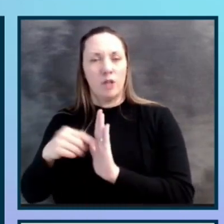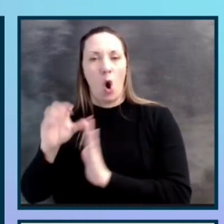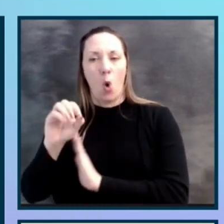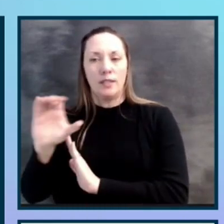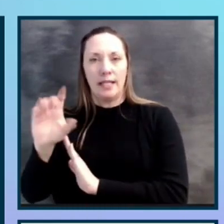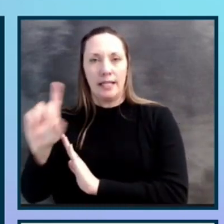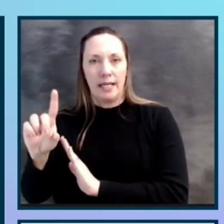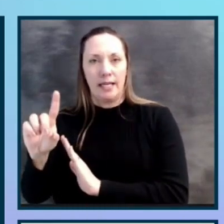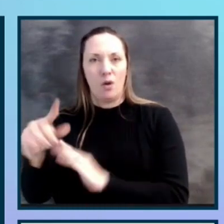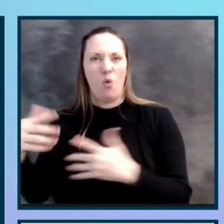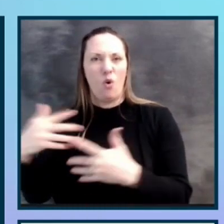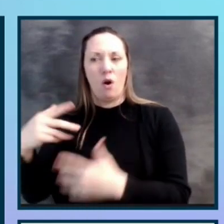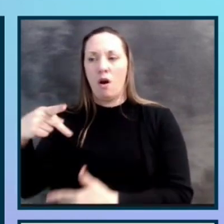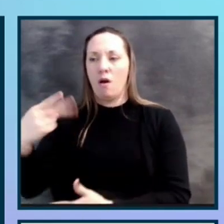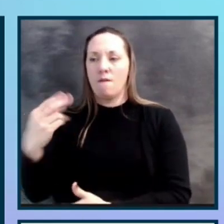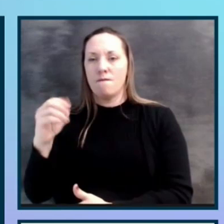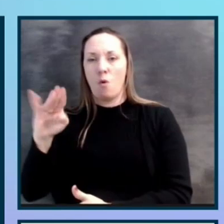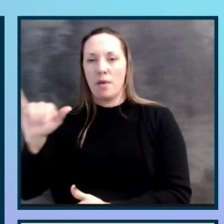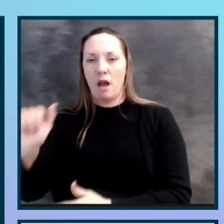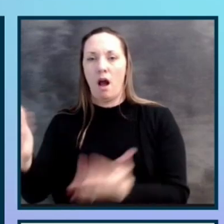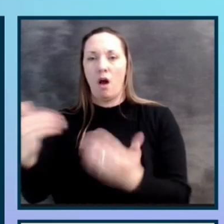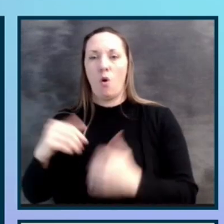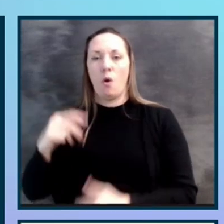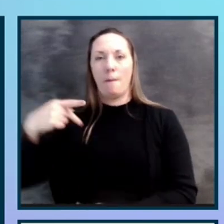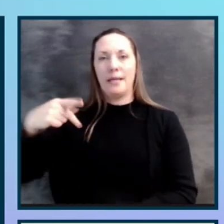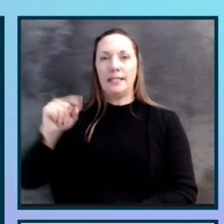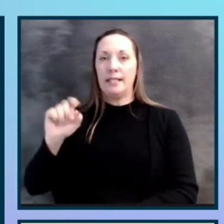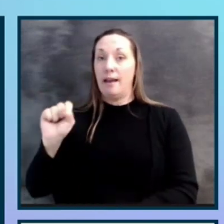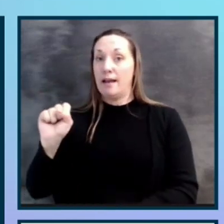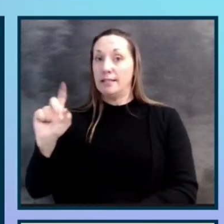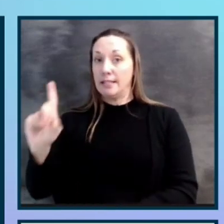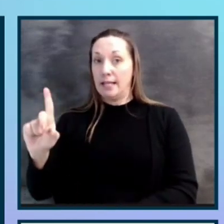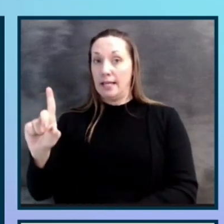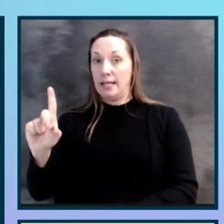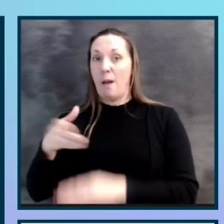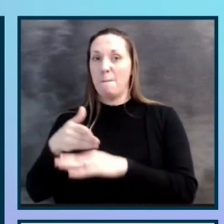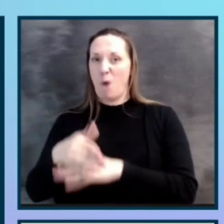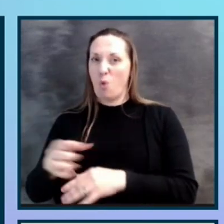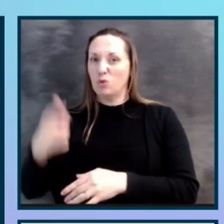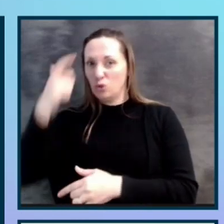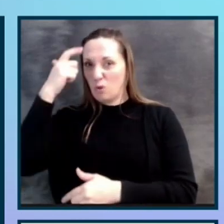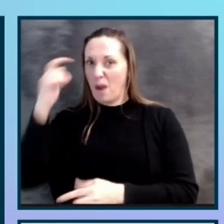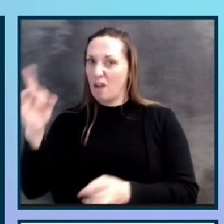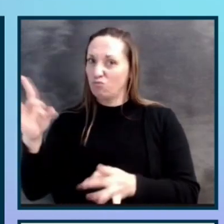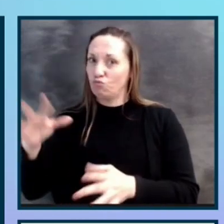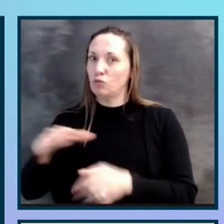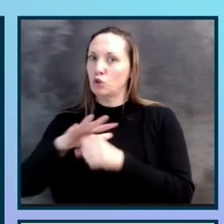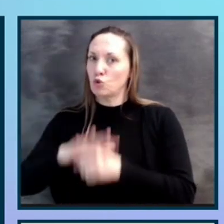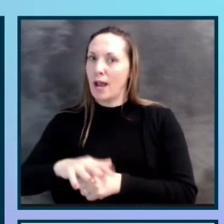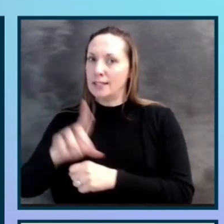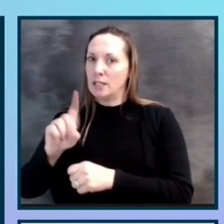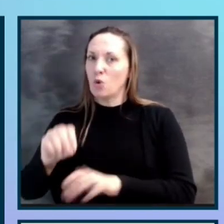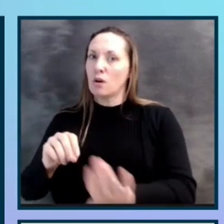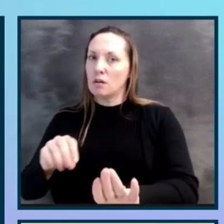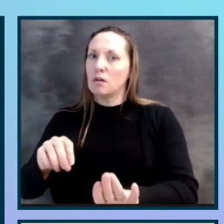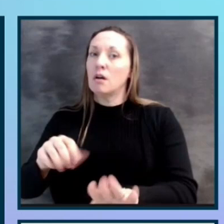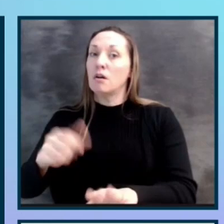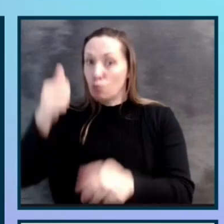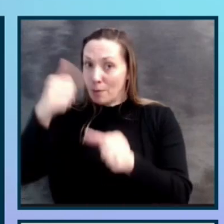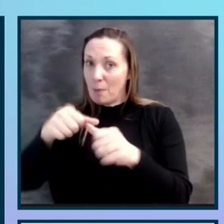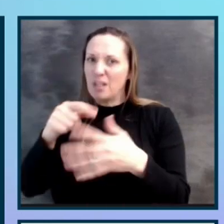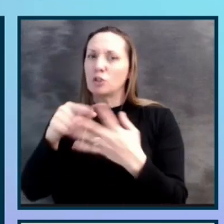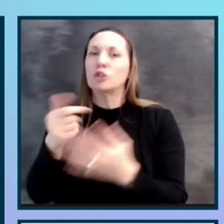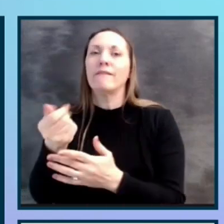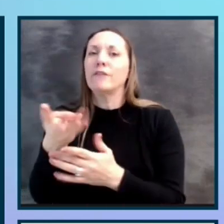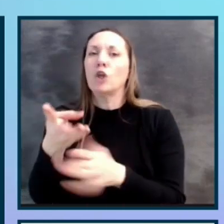and PTSD, post-traumatic stress disorder. Please keep in mind that these are just a few examples. There are many